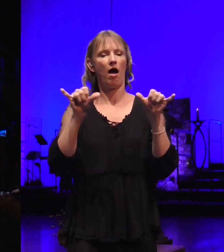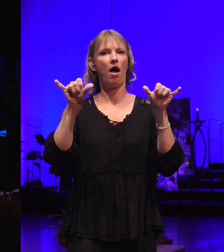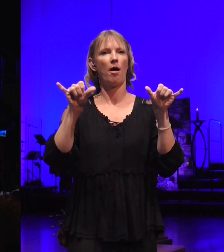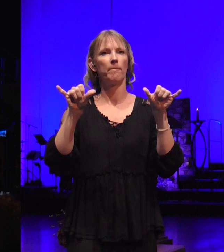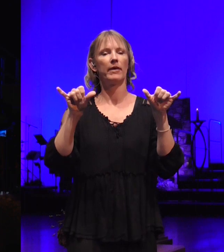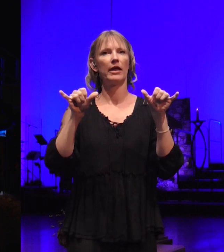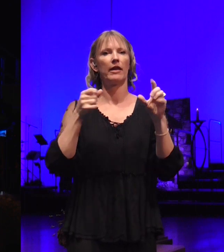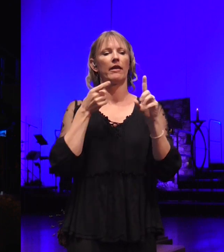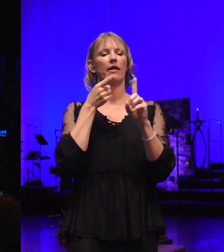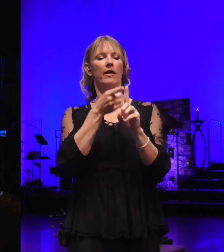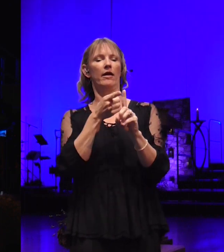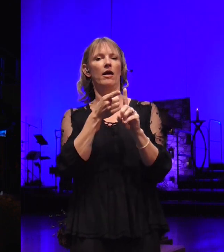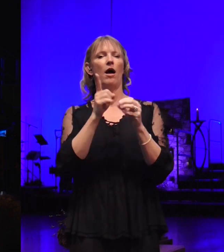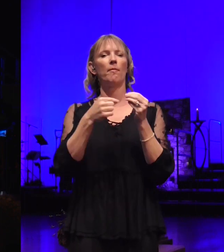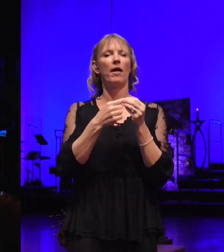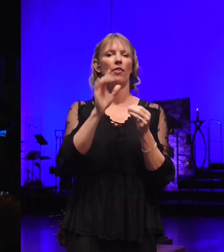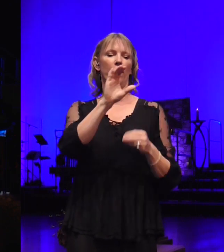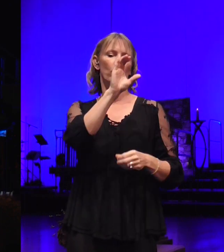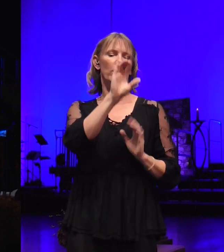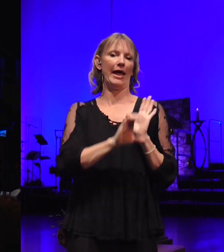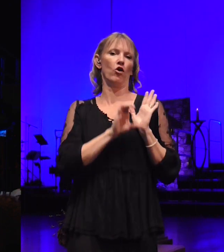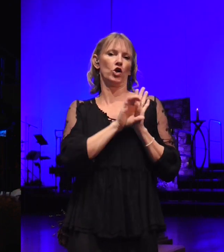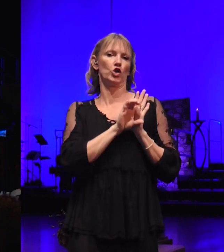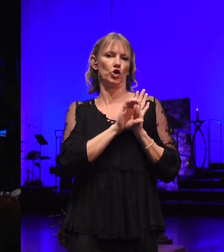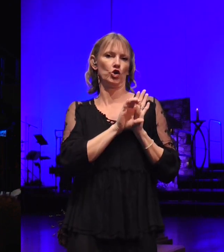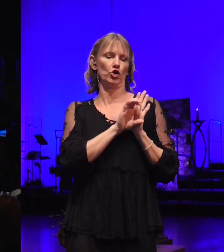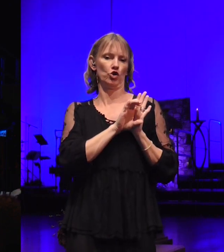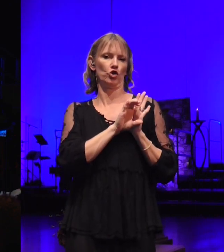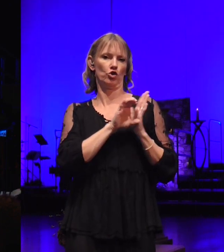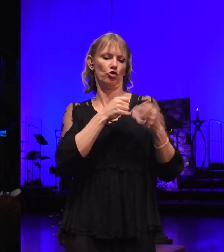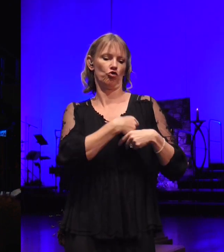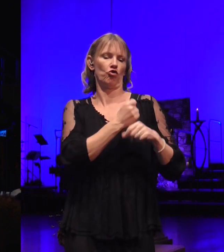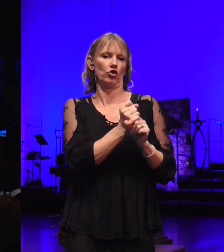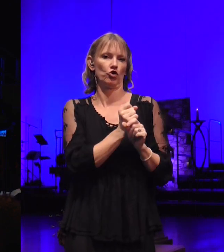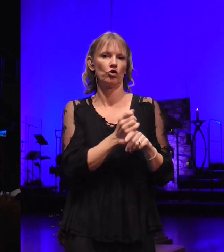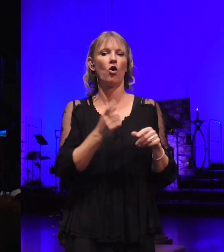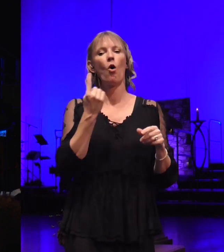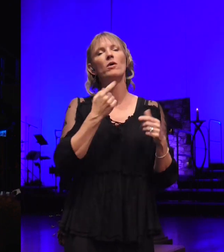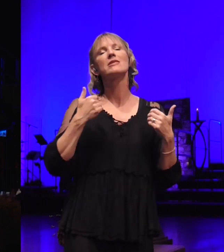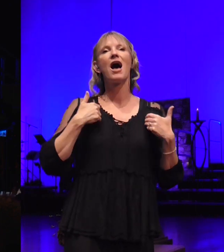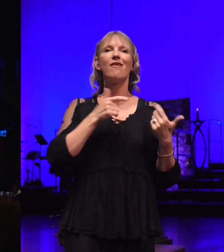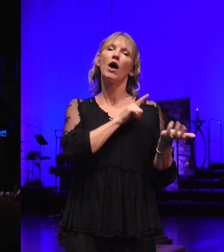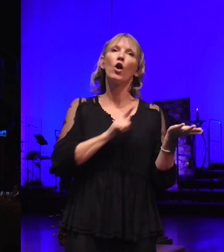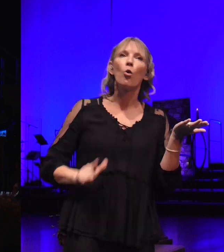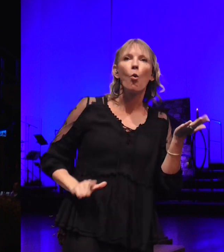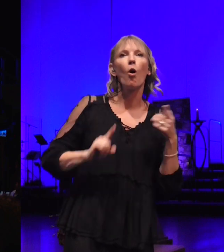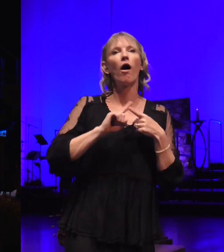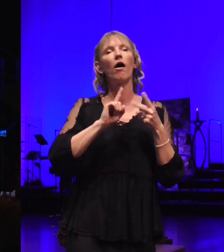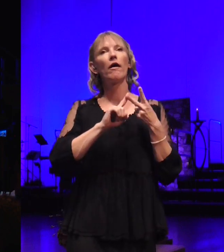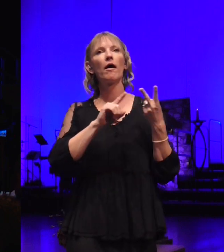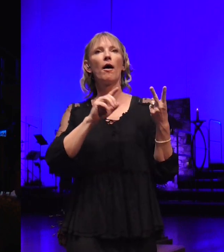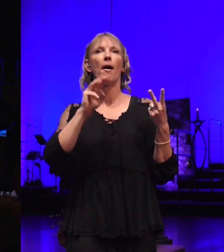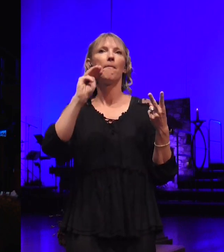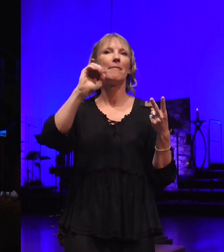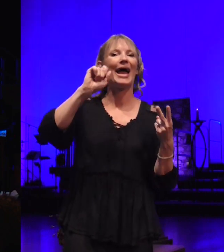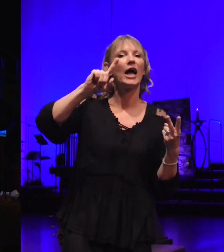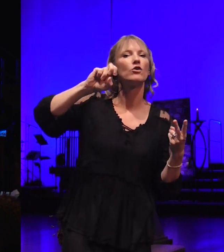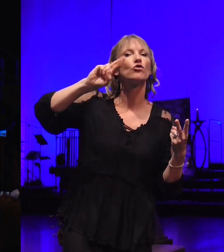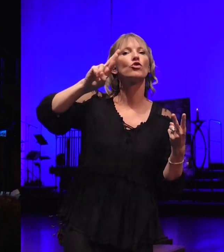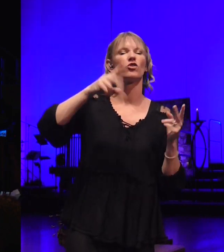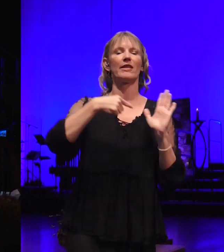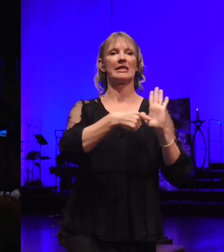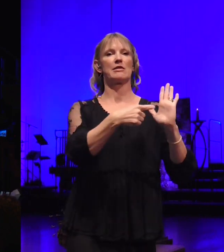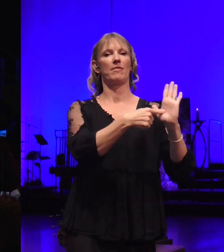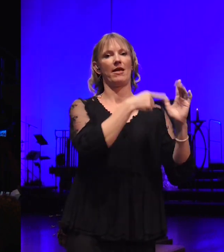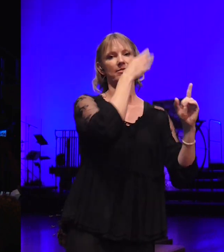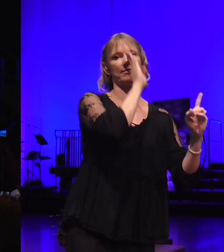of their character structure. There's almost always a Lord or a master that symbolizes